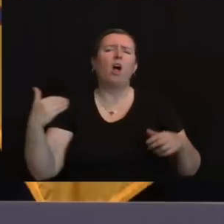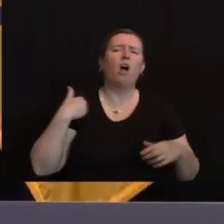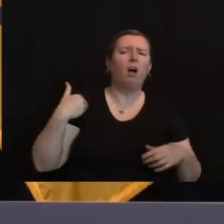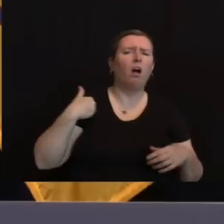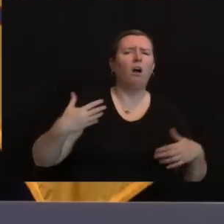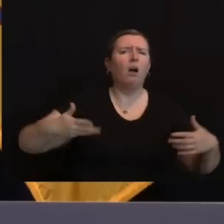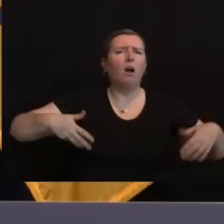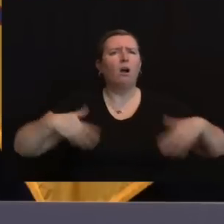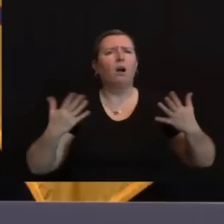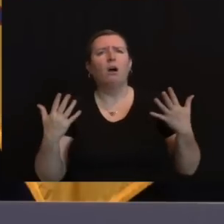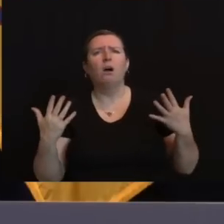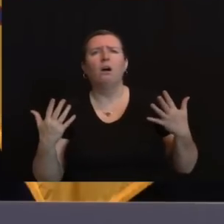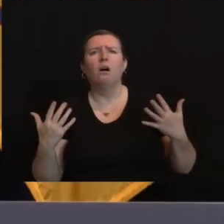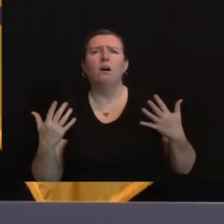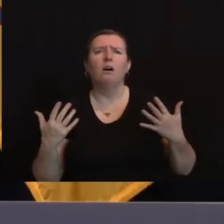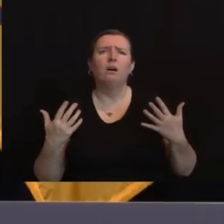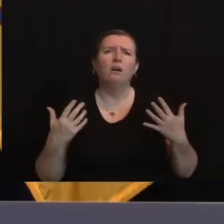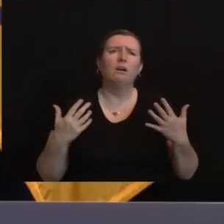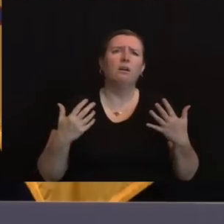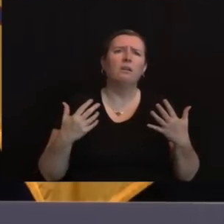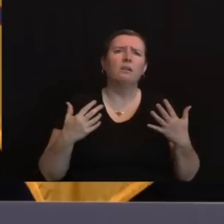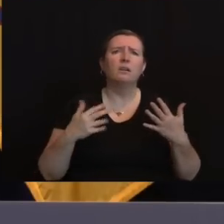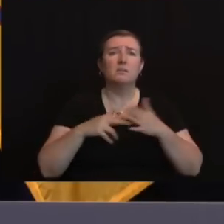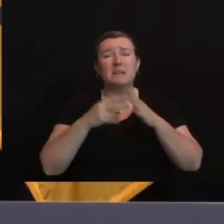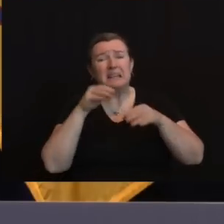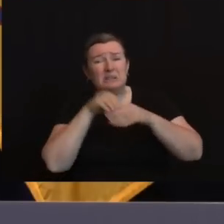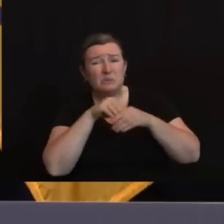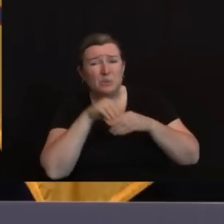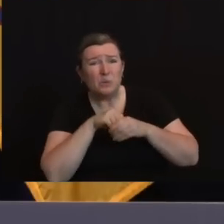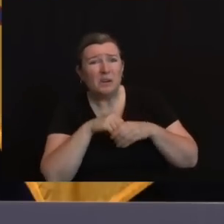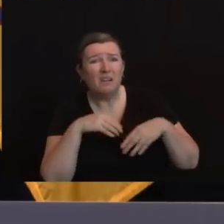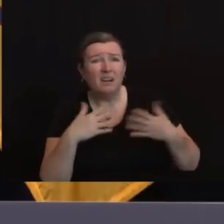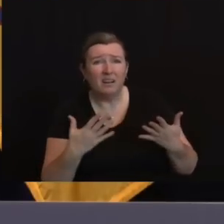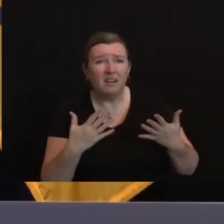size doesn't fit all. Let me tell you, indoors, you're either indoors